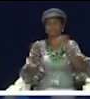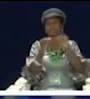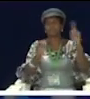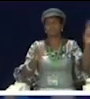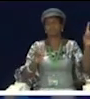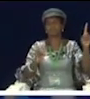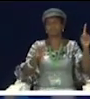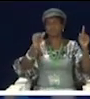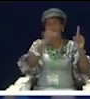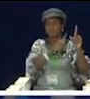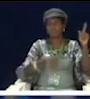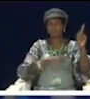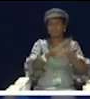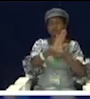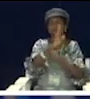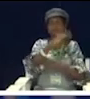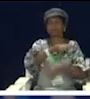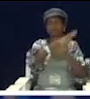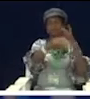And so, Lord God Almighty,